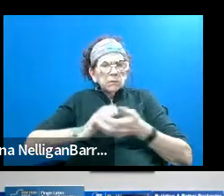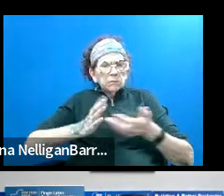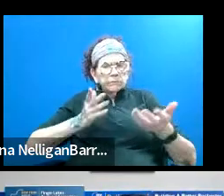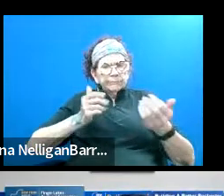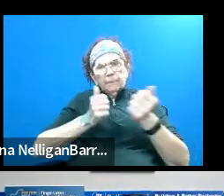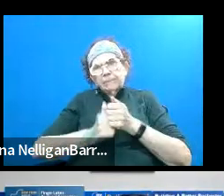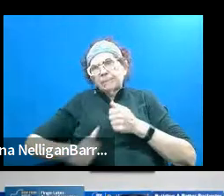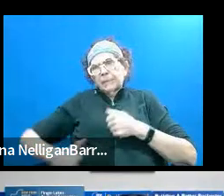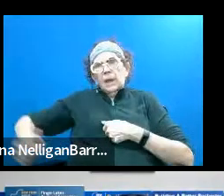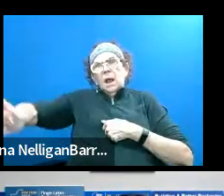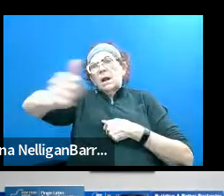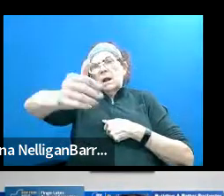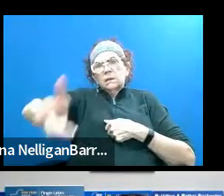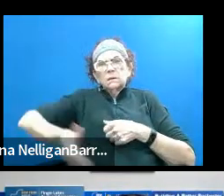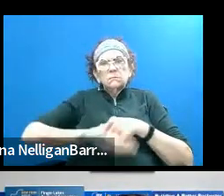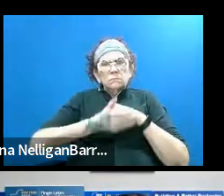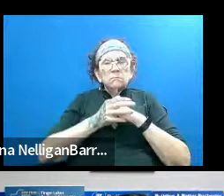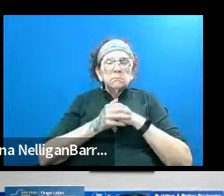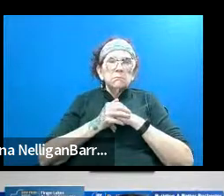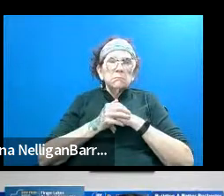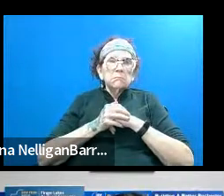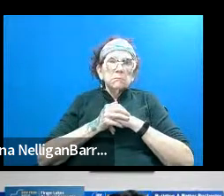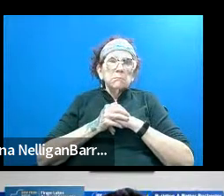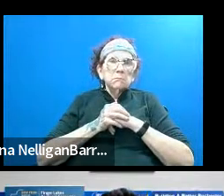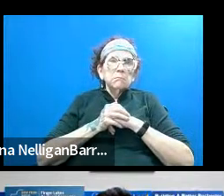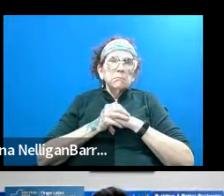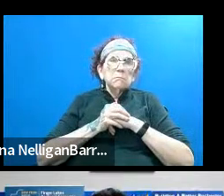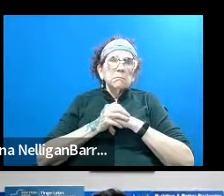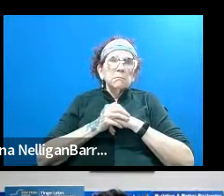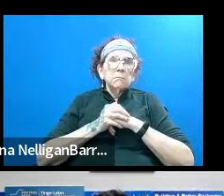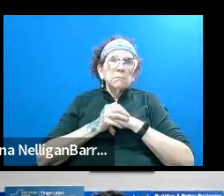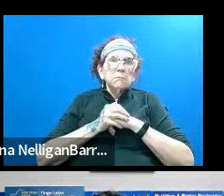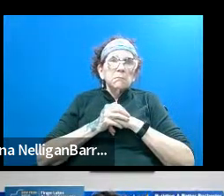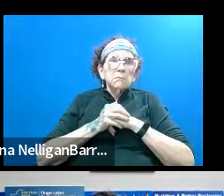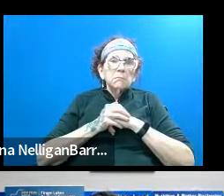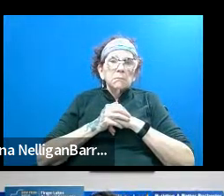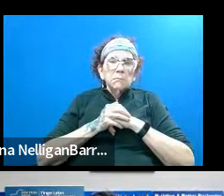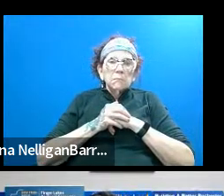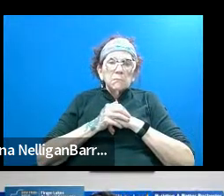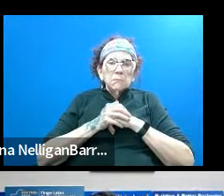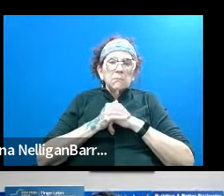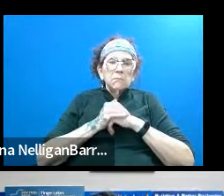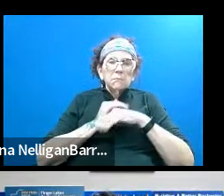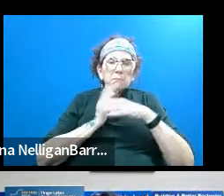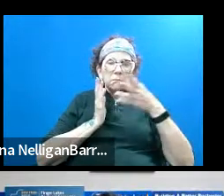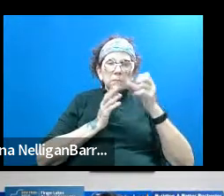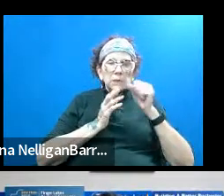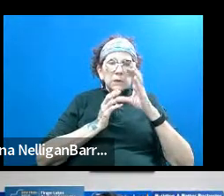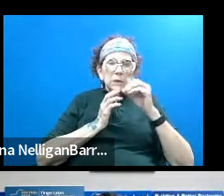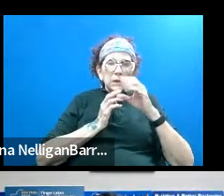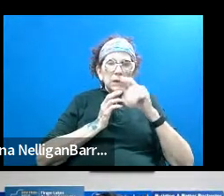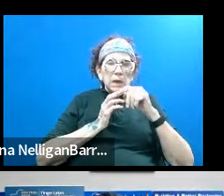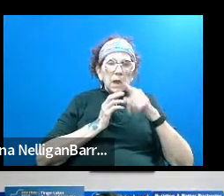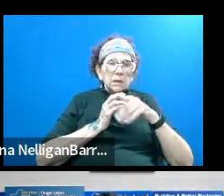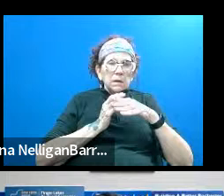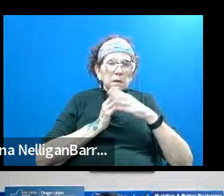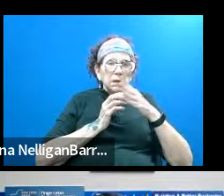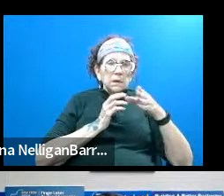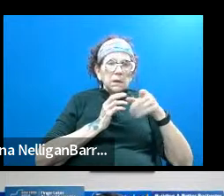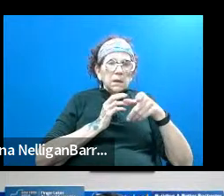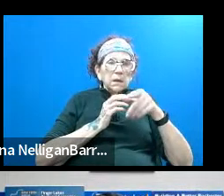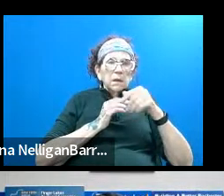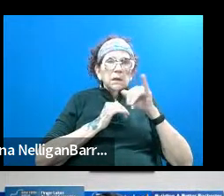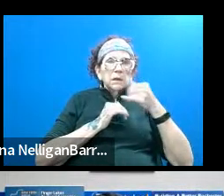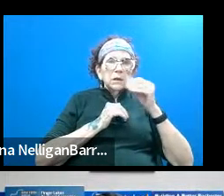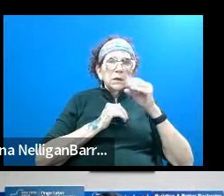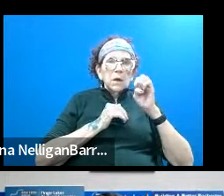Okay. And Mr. Stefko? Yeah, thanks, Madam President. I don't know that I